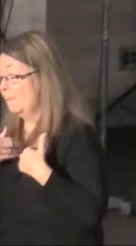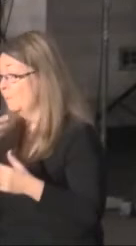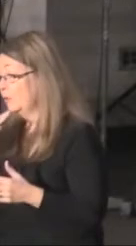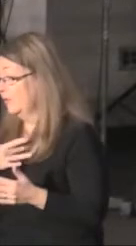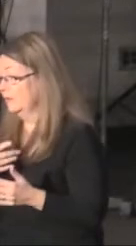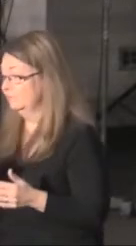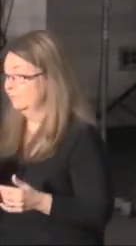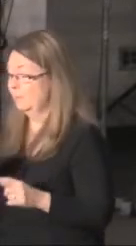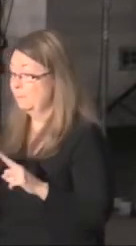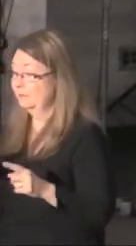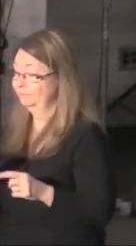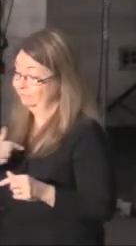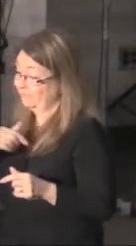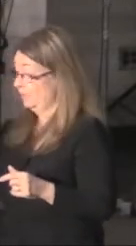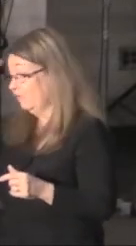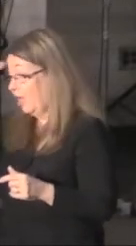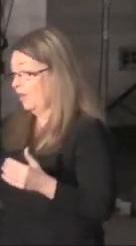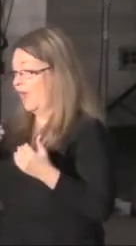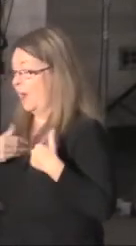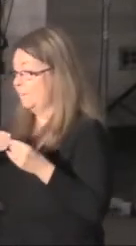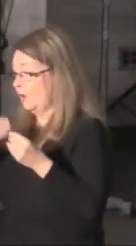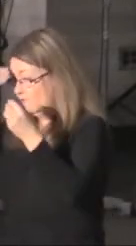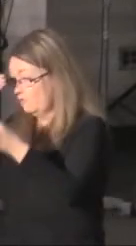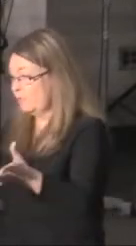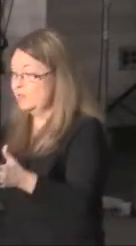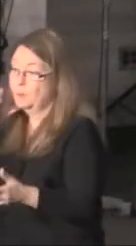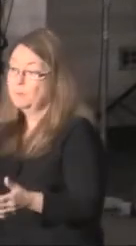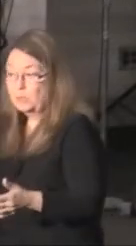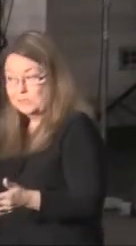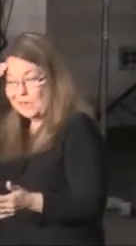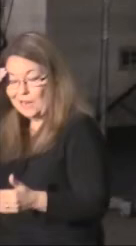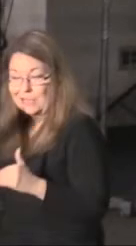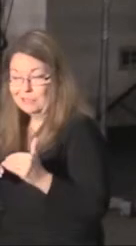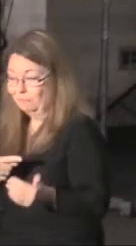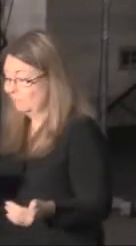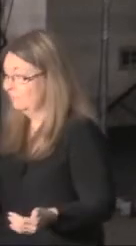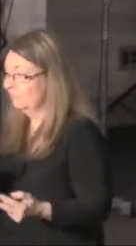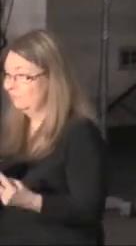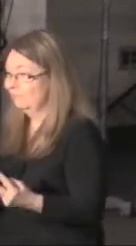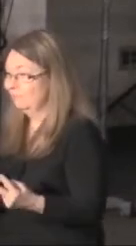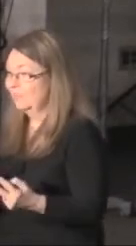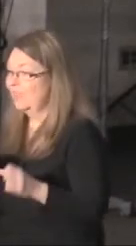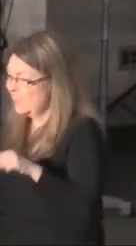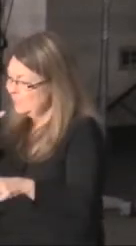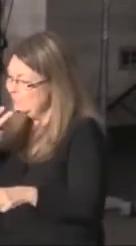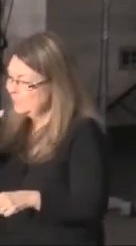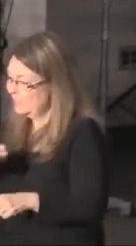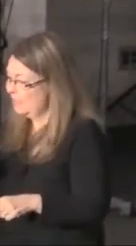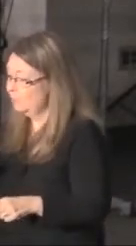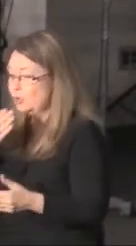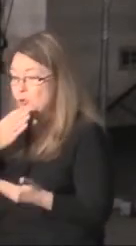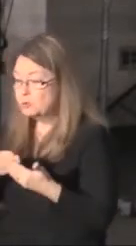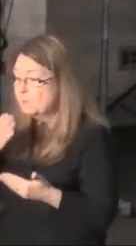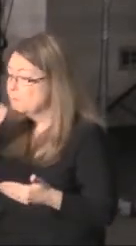father, I have a lot more information, I have a lot more experience, I have a lot more knowledge than what they have. And I'm able to see them at good